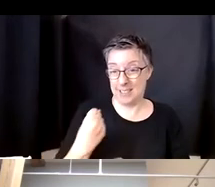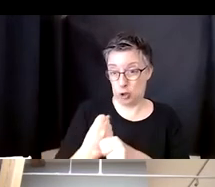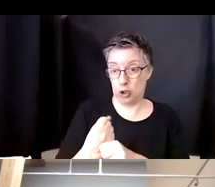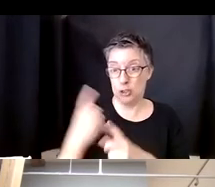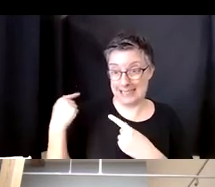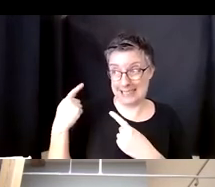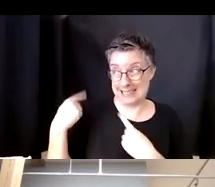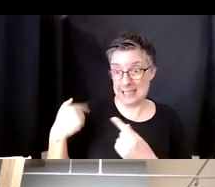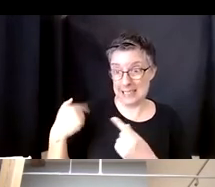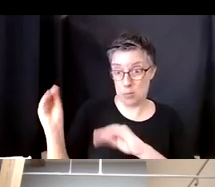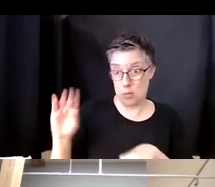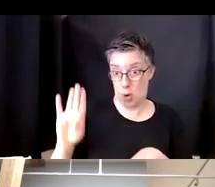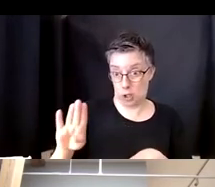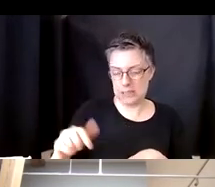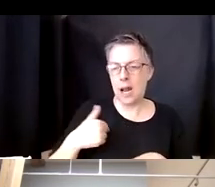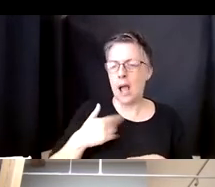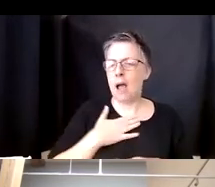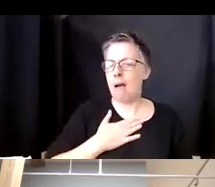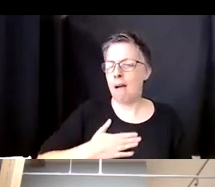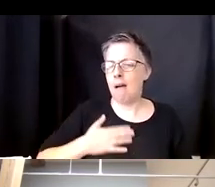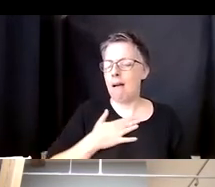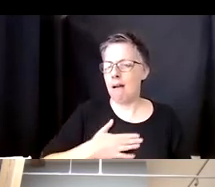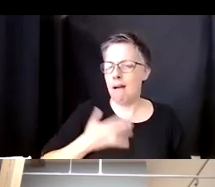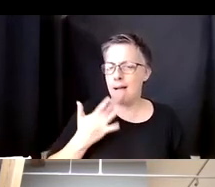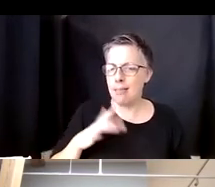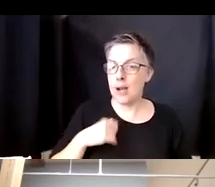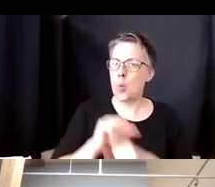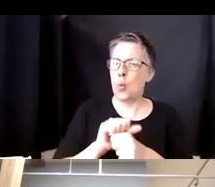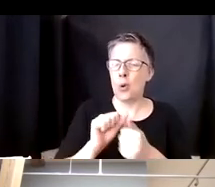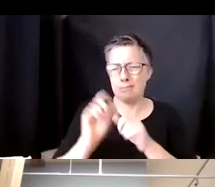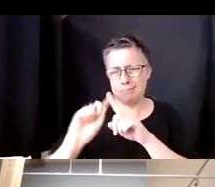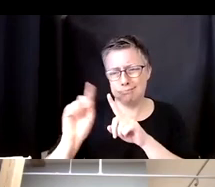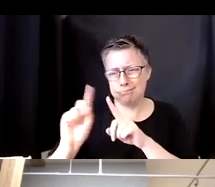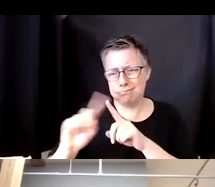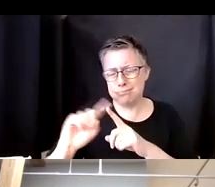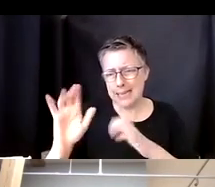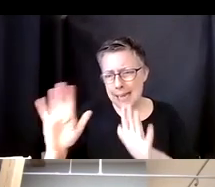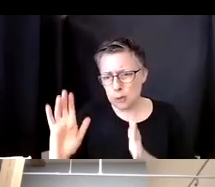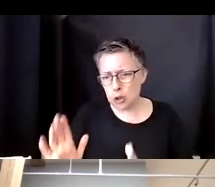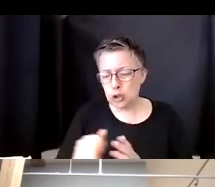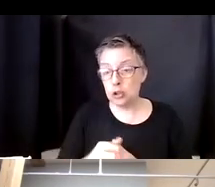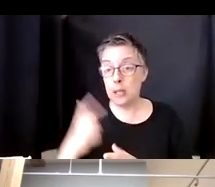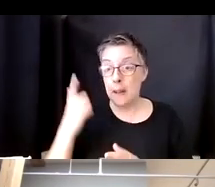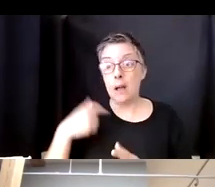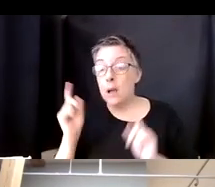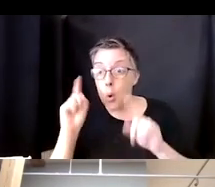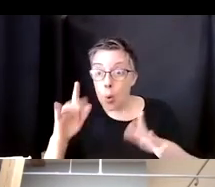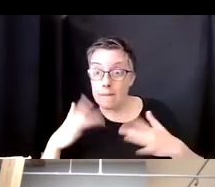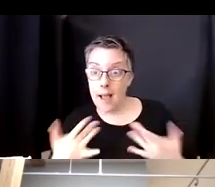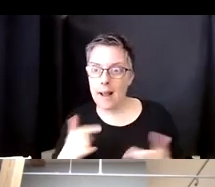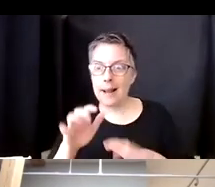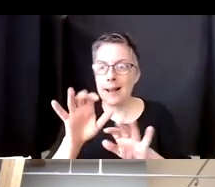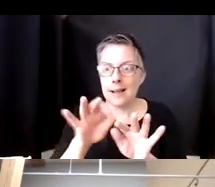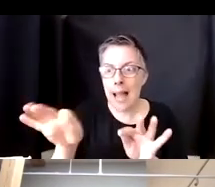moved to Boston, I've had the pleasure to work with so many different captioners. And sometimes it's because I attended an event and I liked the